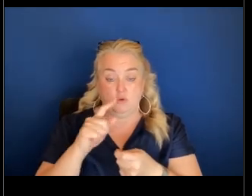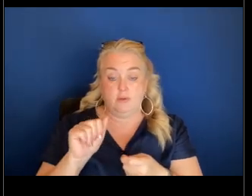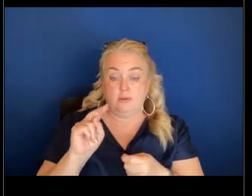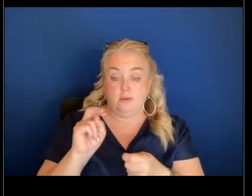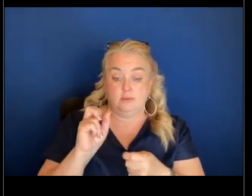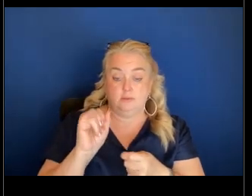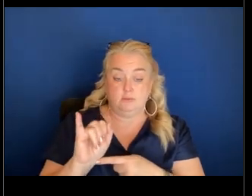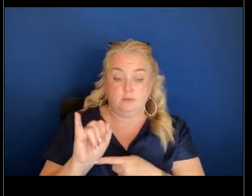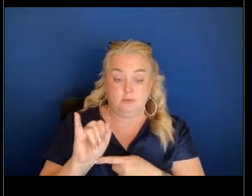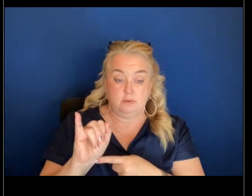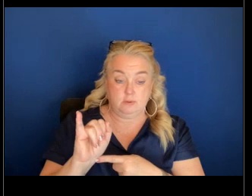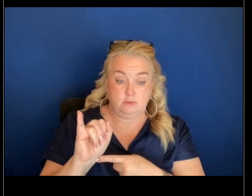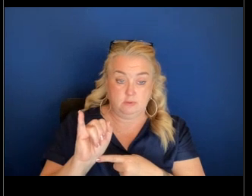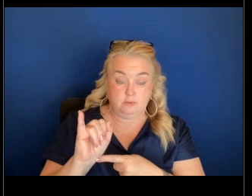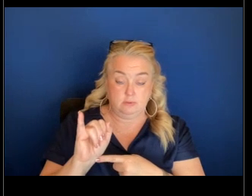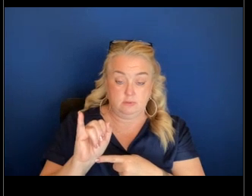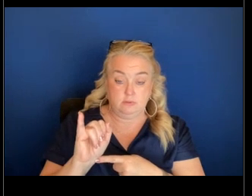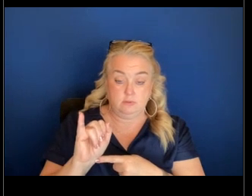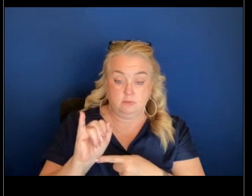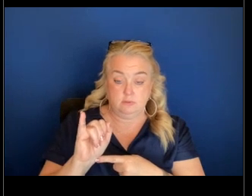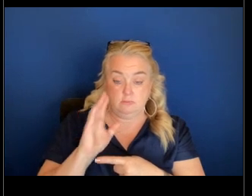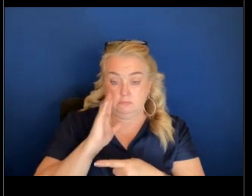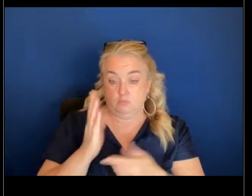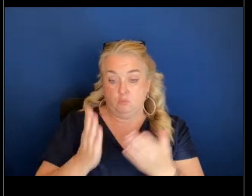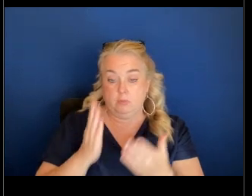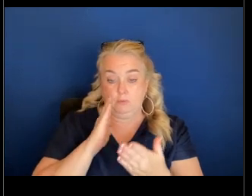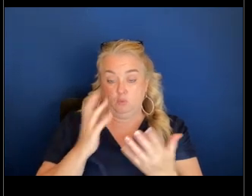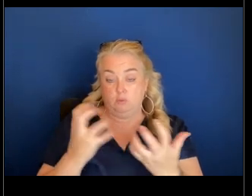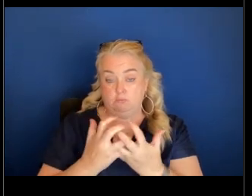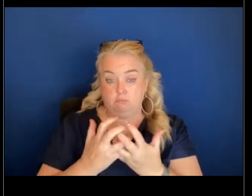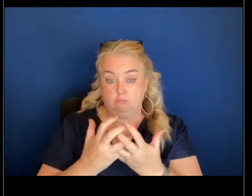ANSI that may apply.